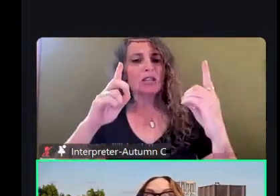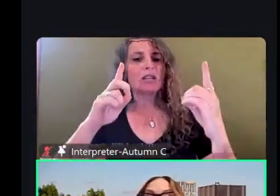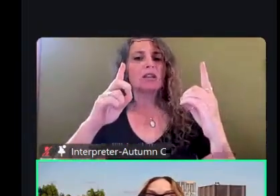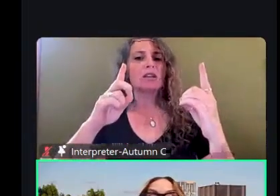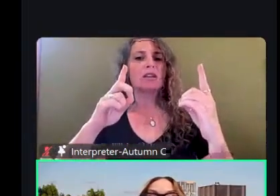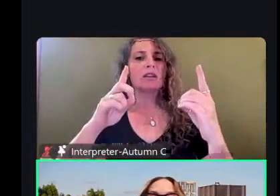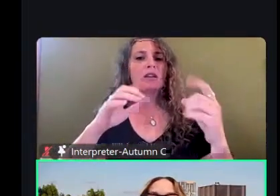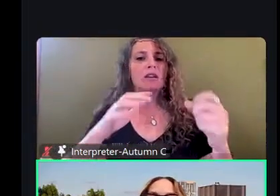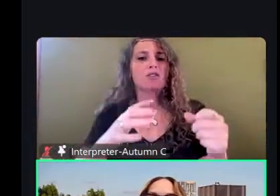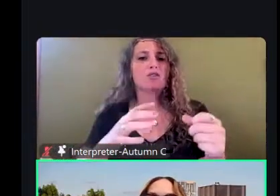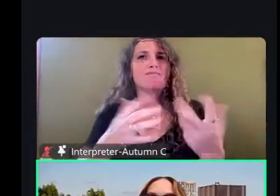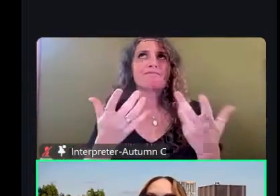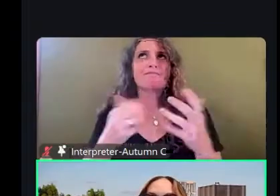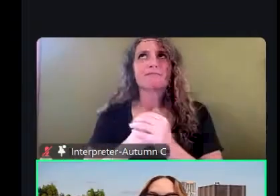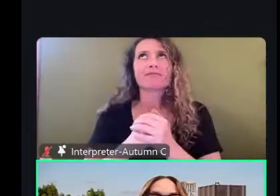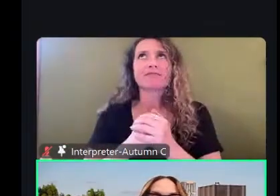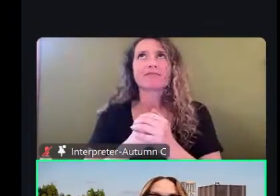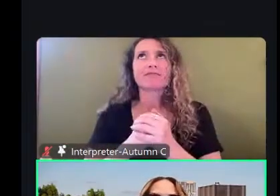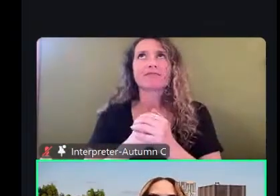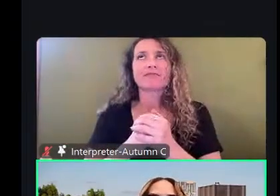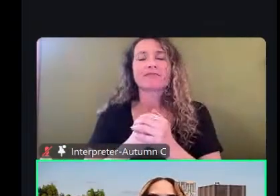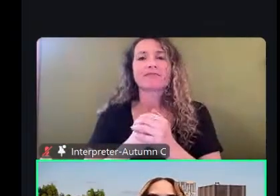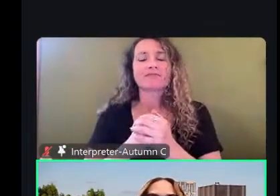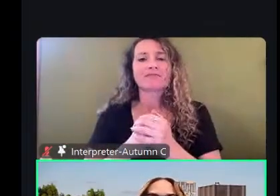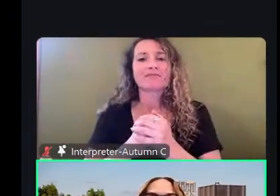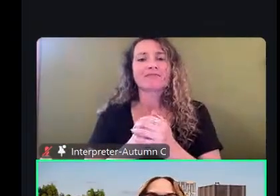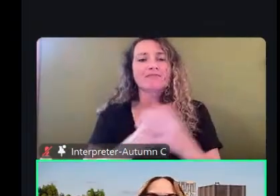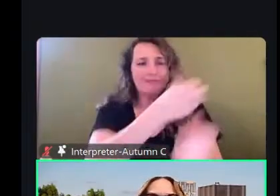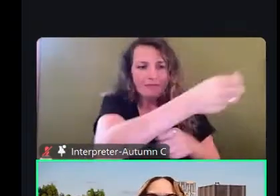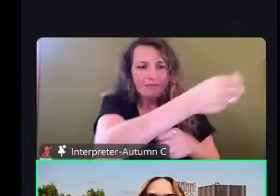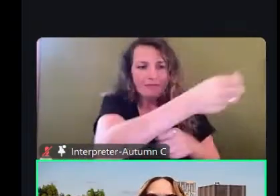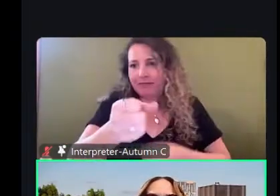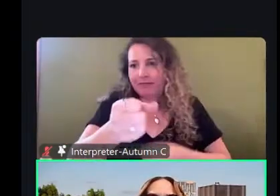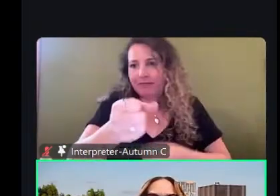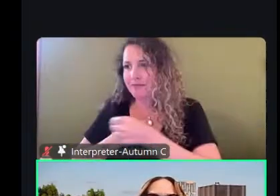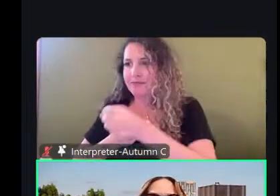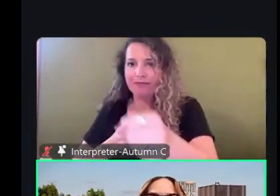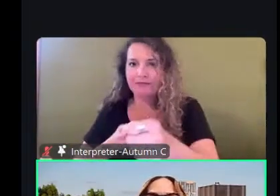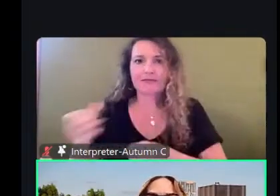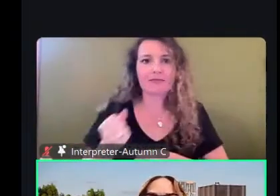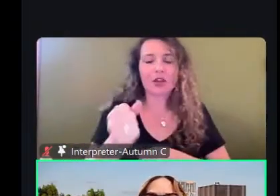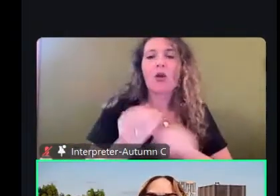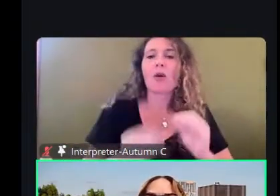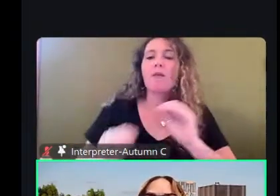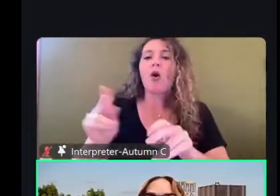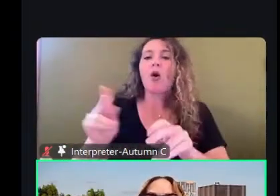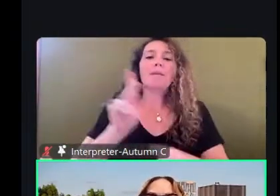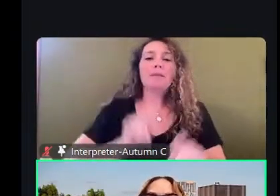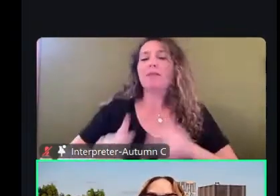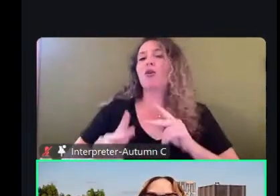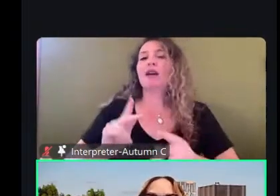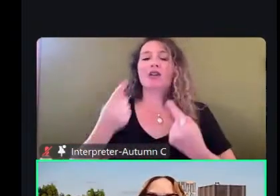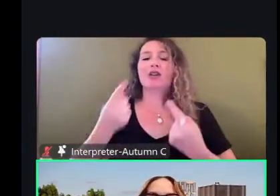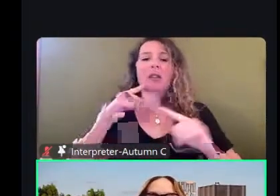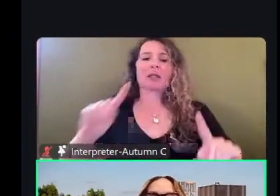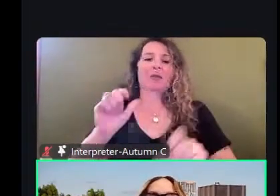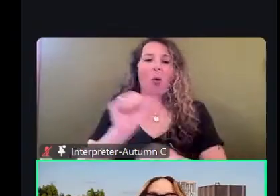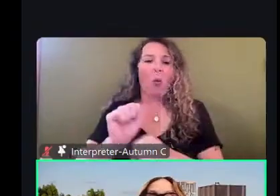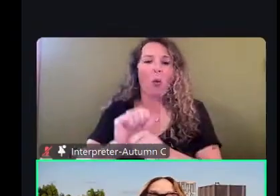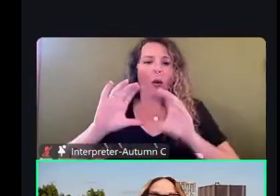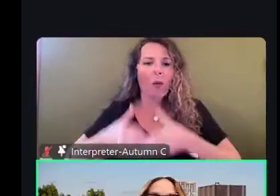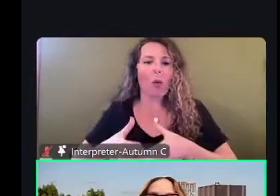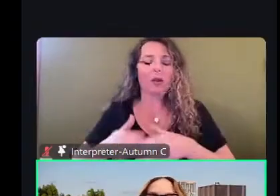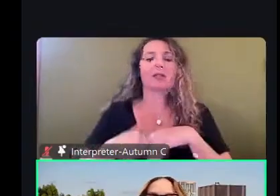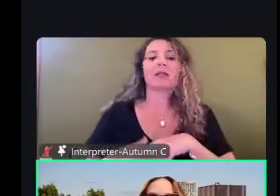fill in our competent workforce. So the background, I know I'm speaking to this audience, many of you already mentioned that